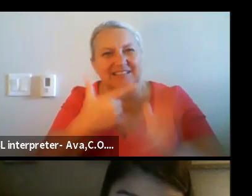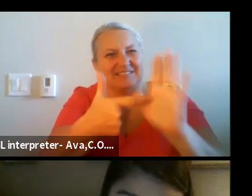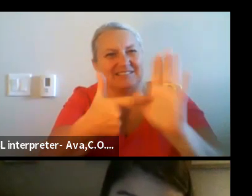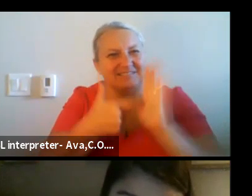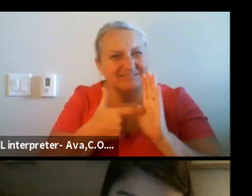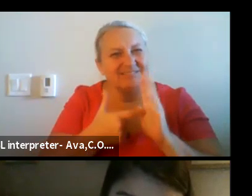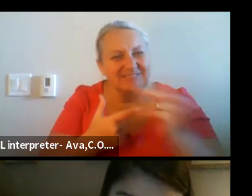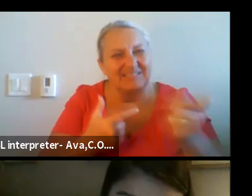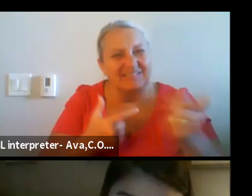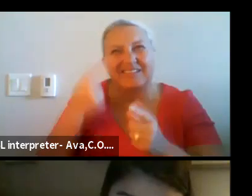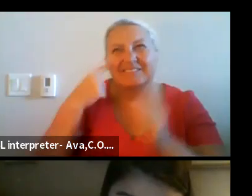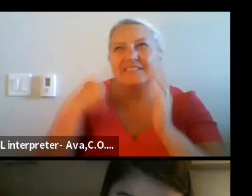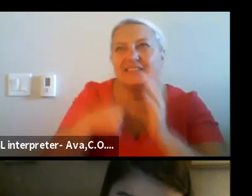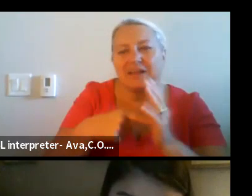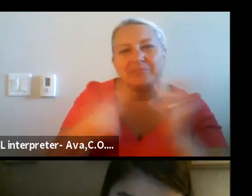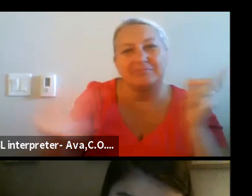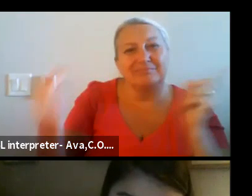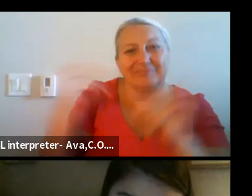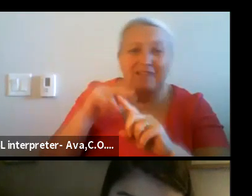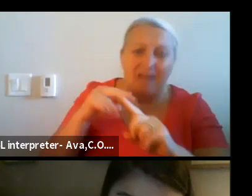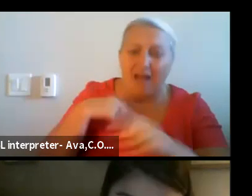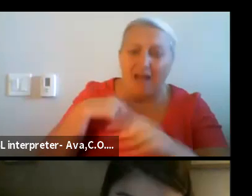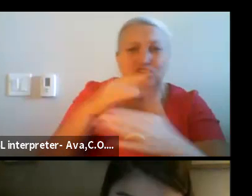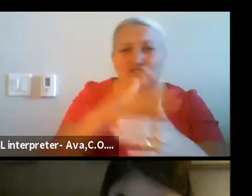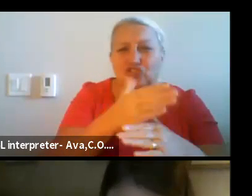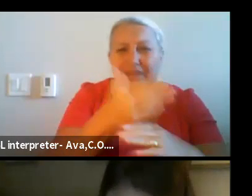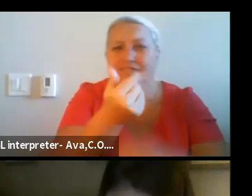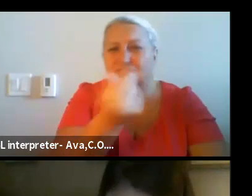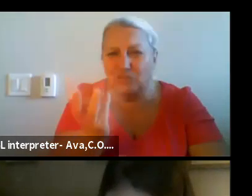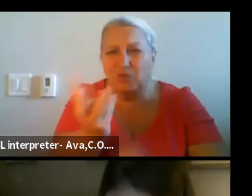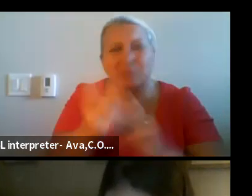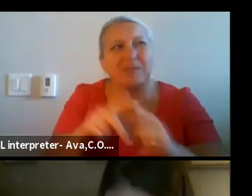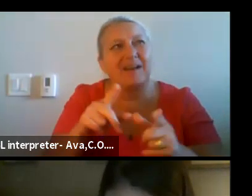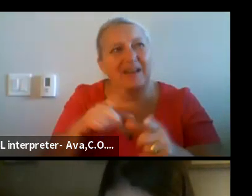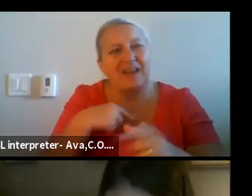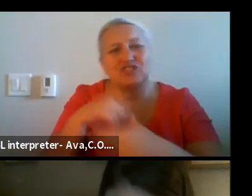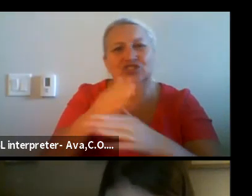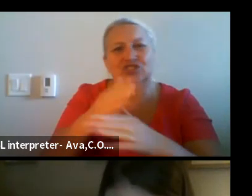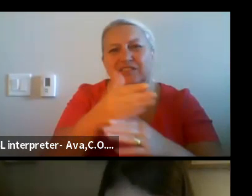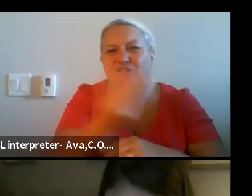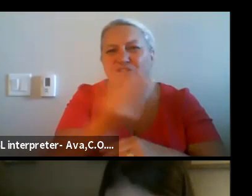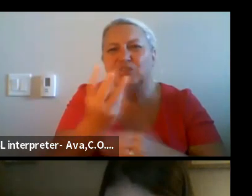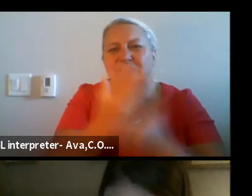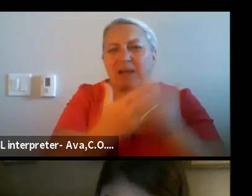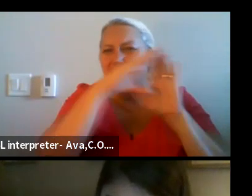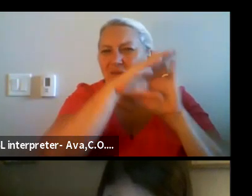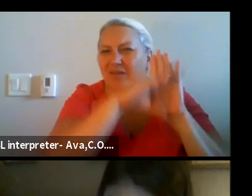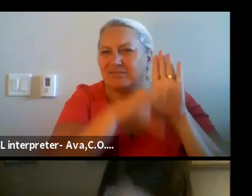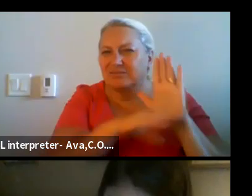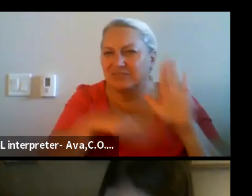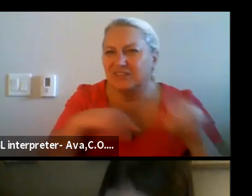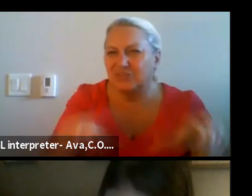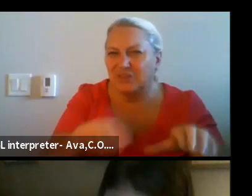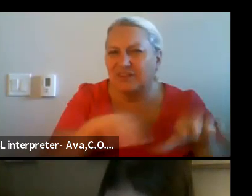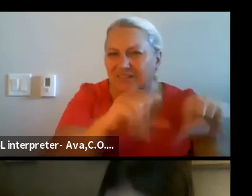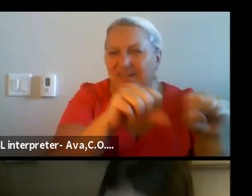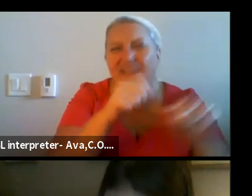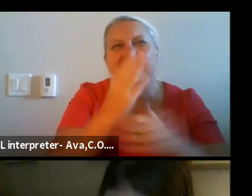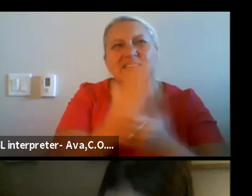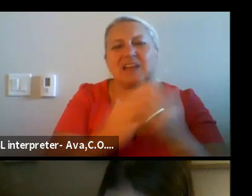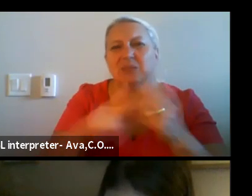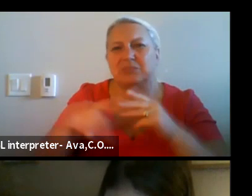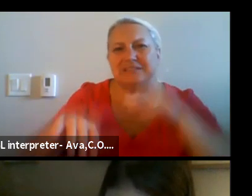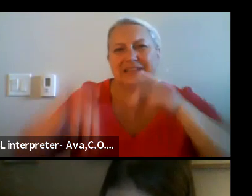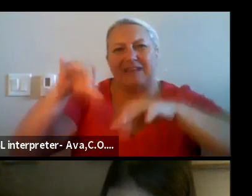shared a few, not all, but a few of some of the protocols and things that we were doing, and also some discoveries that I